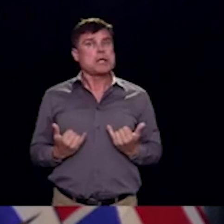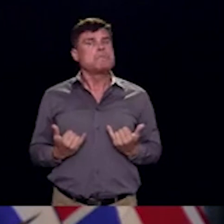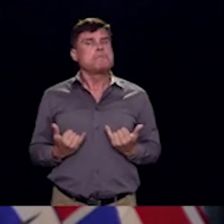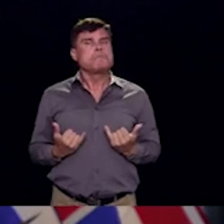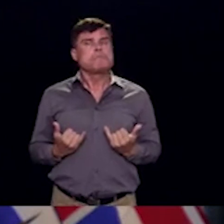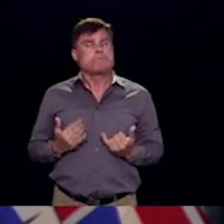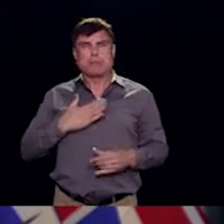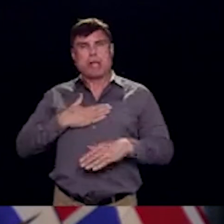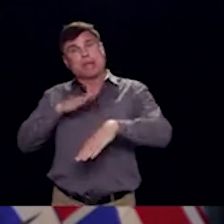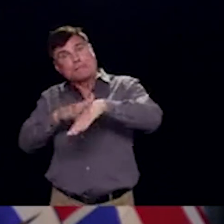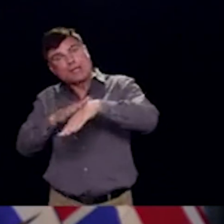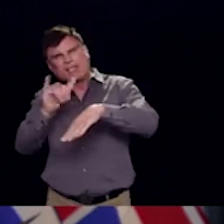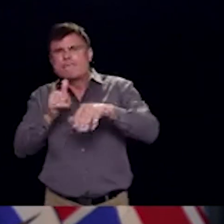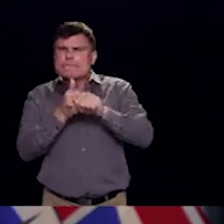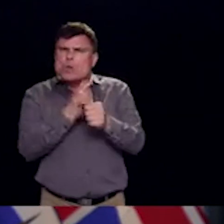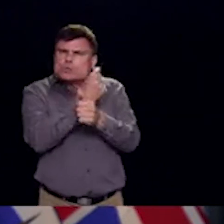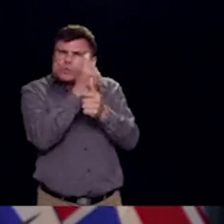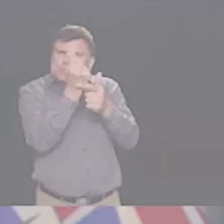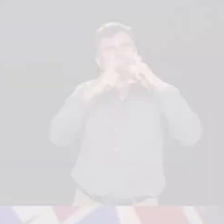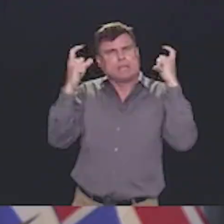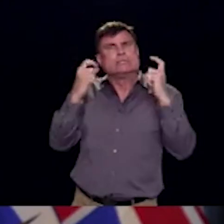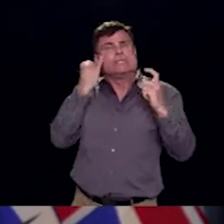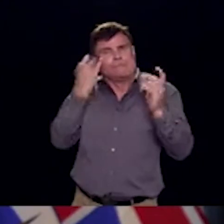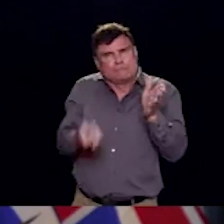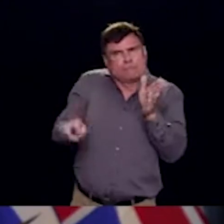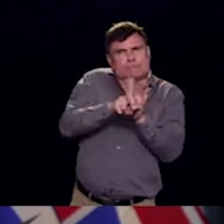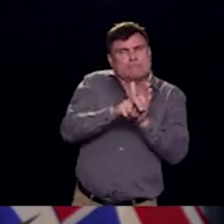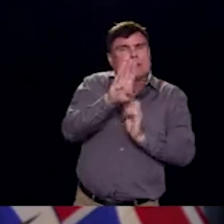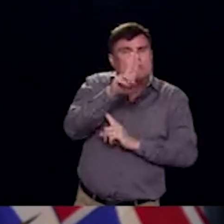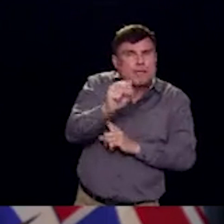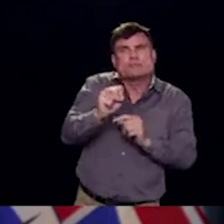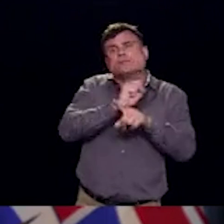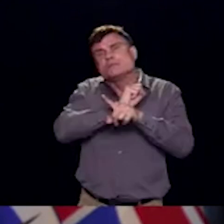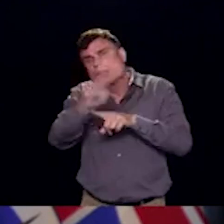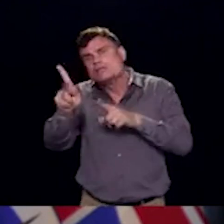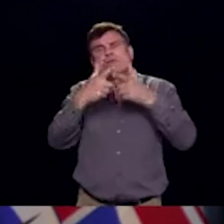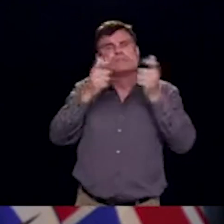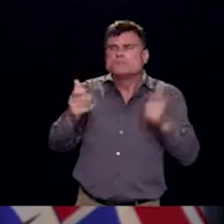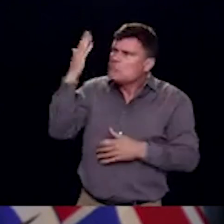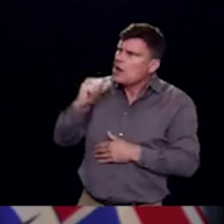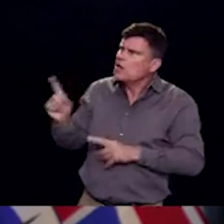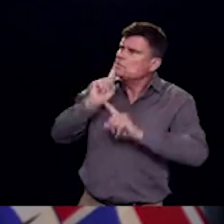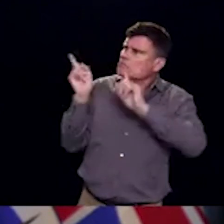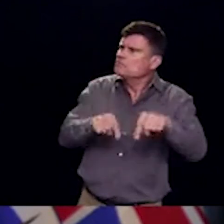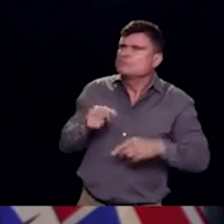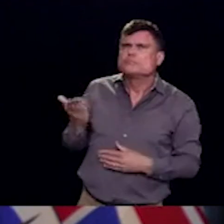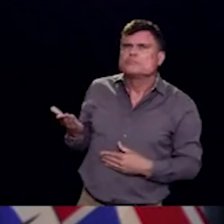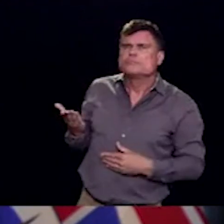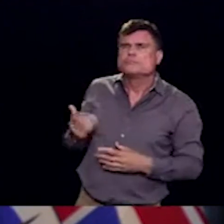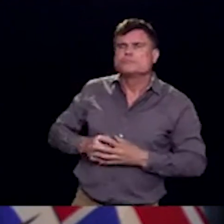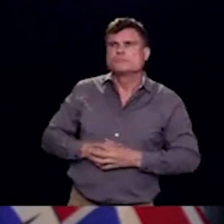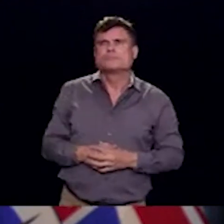in where we can't reliably maintain those physical distances. That is something that transit is expecting